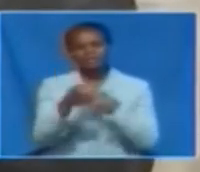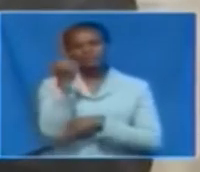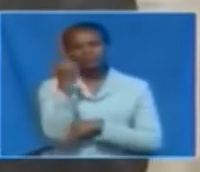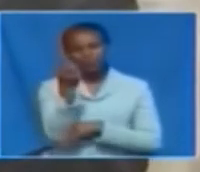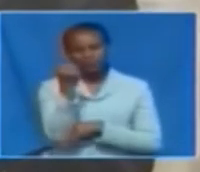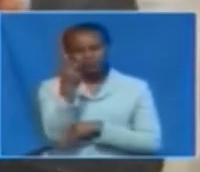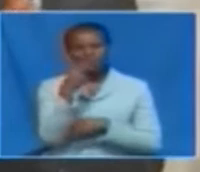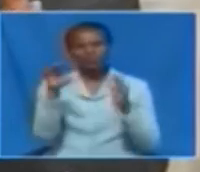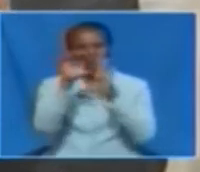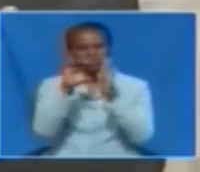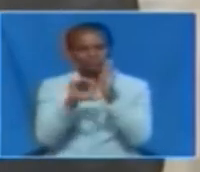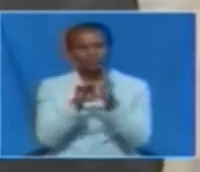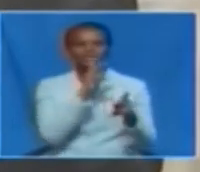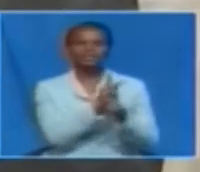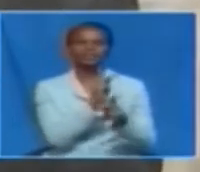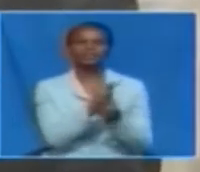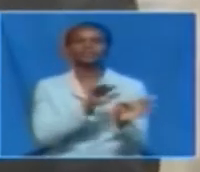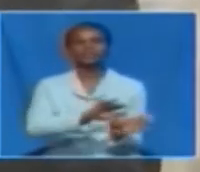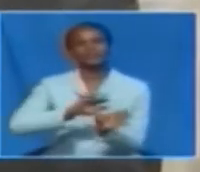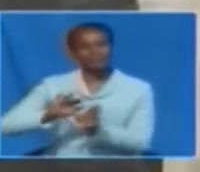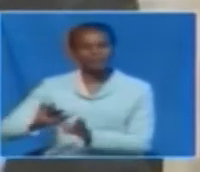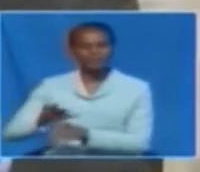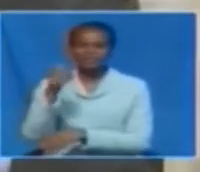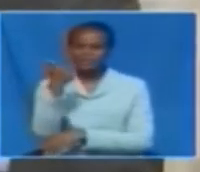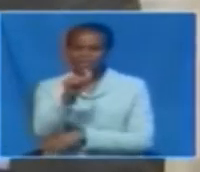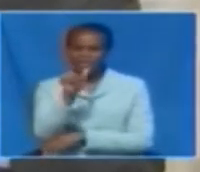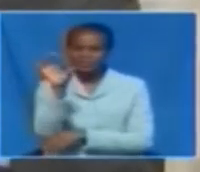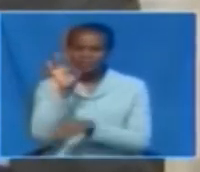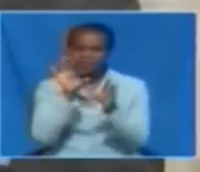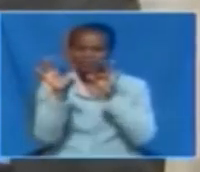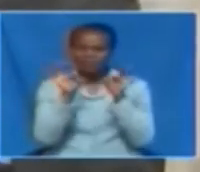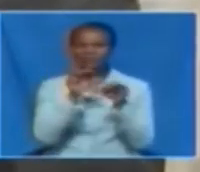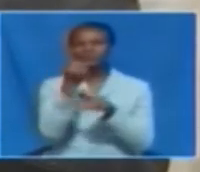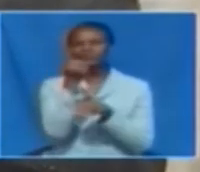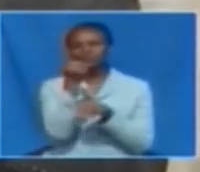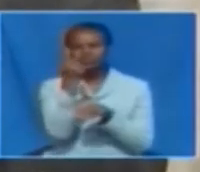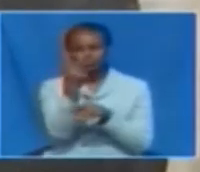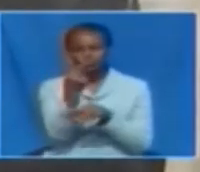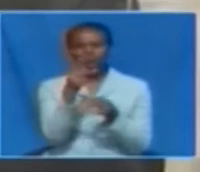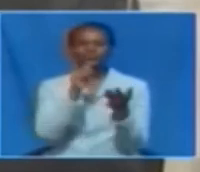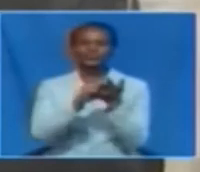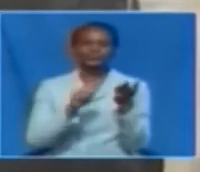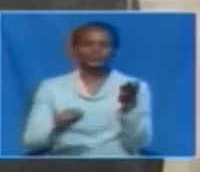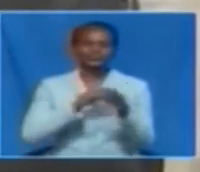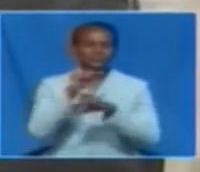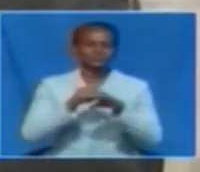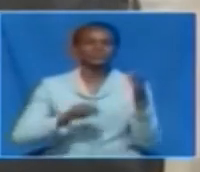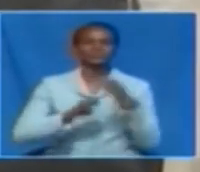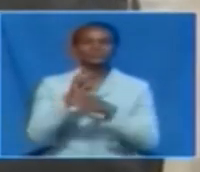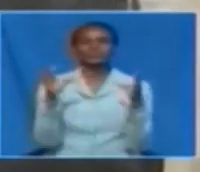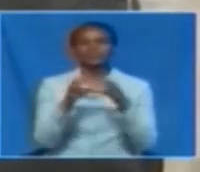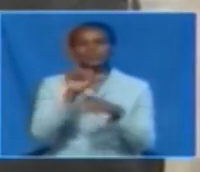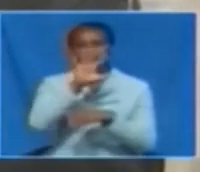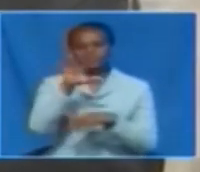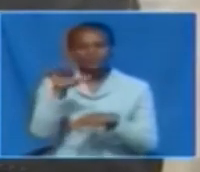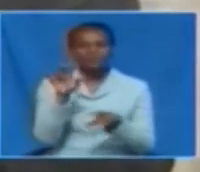are constitutionally set aside, 10 nominated and 2 trustees, out of a National Executive Committee of 55